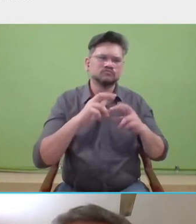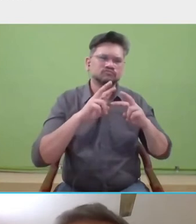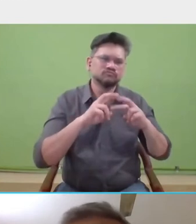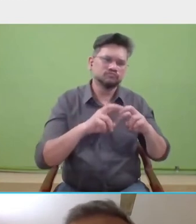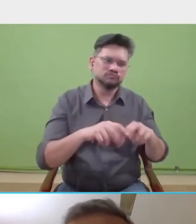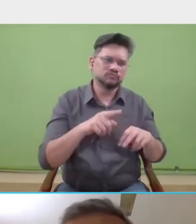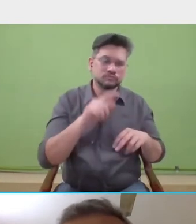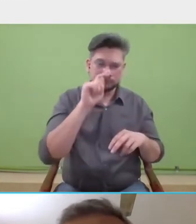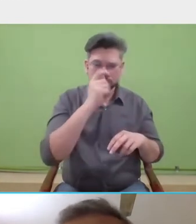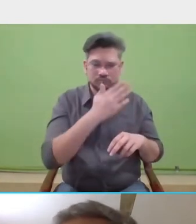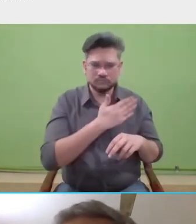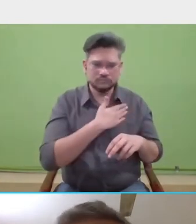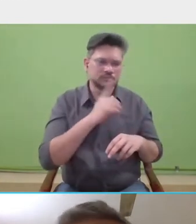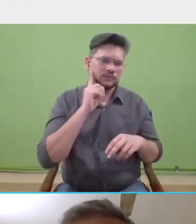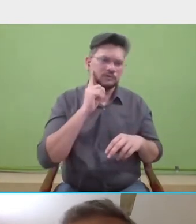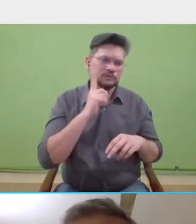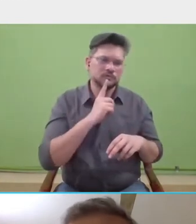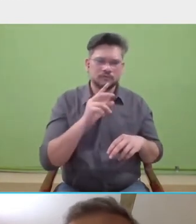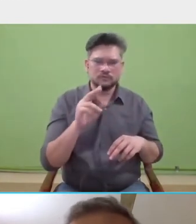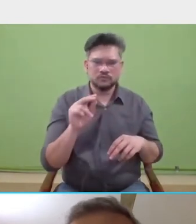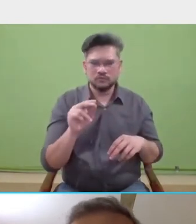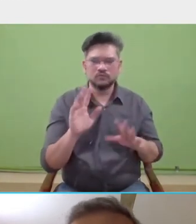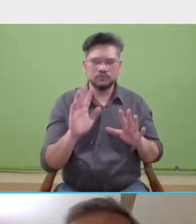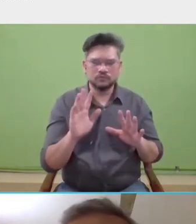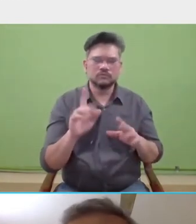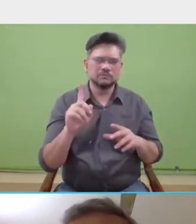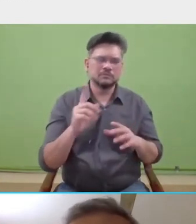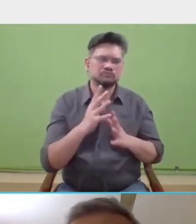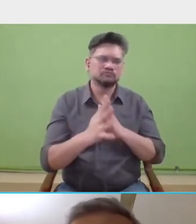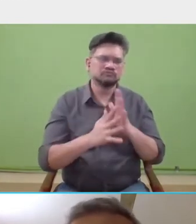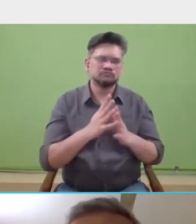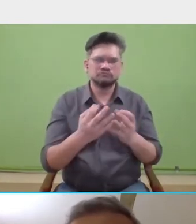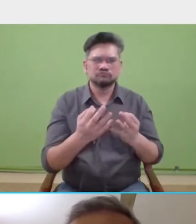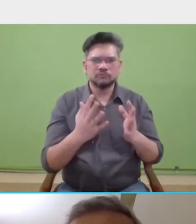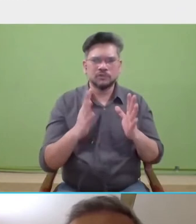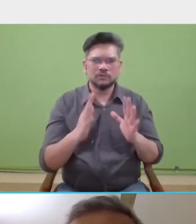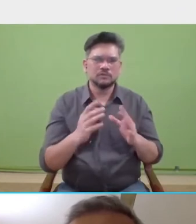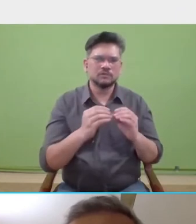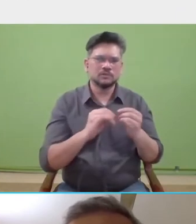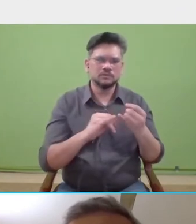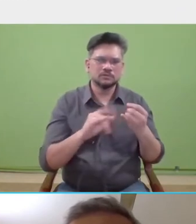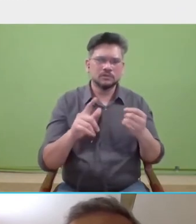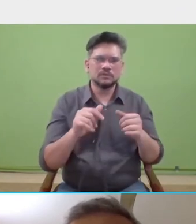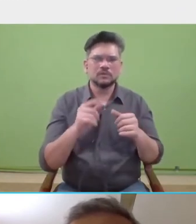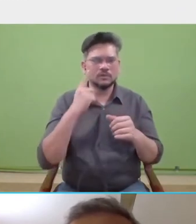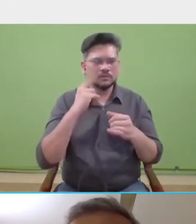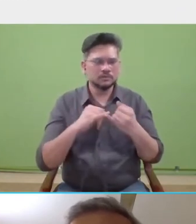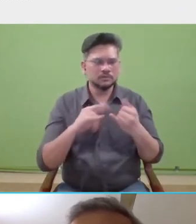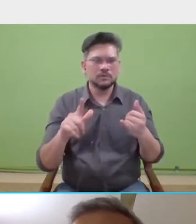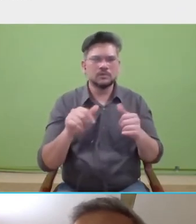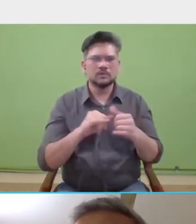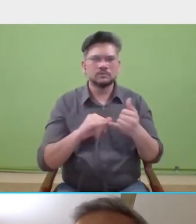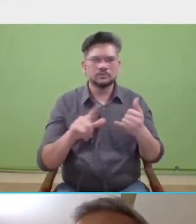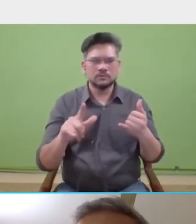fluent signers in many languages like bsl isl asl uh that i know